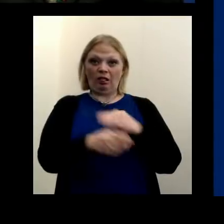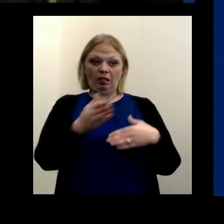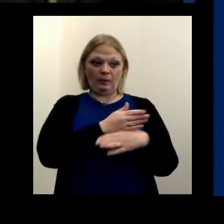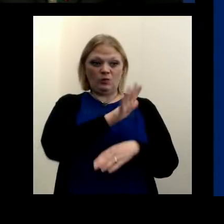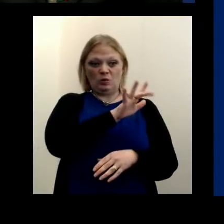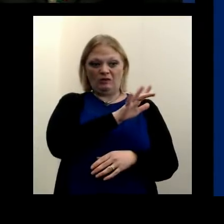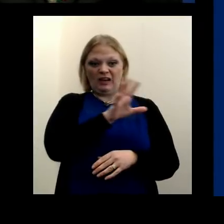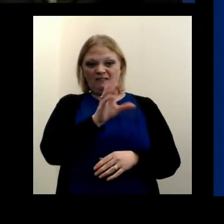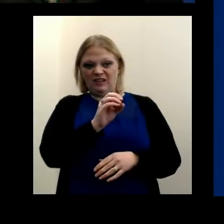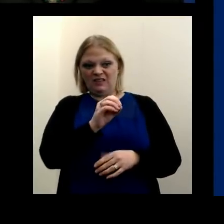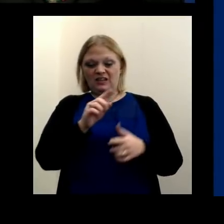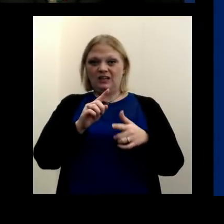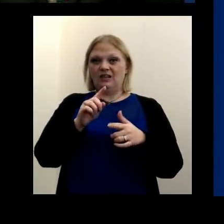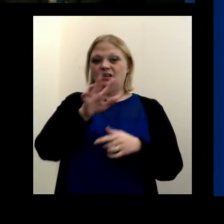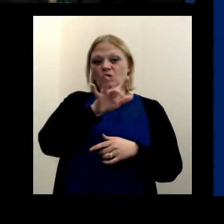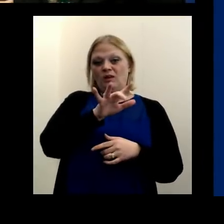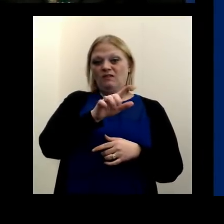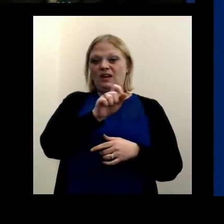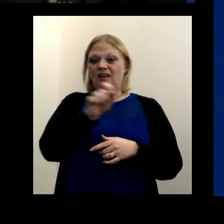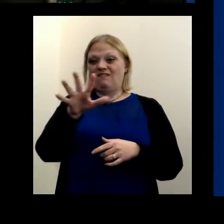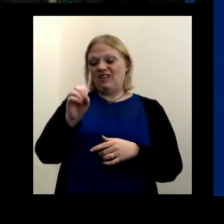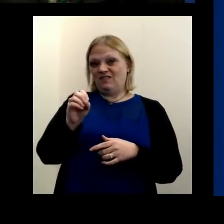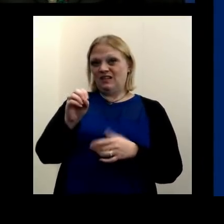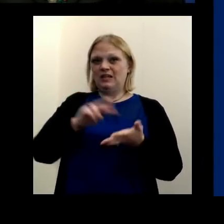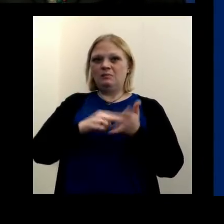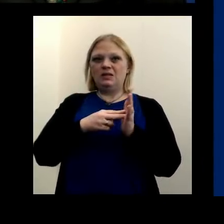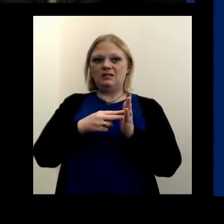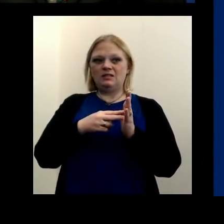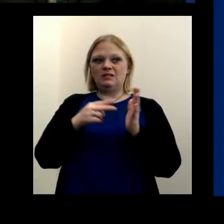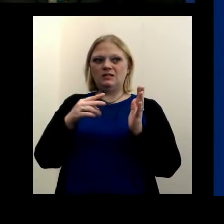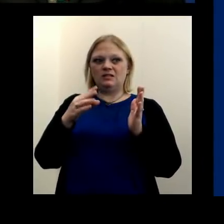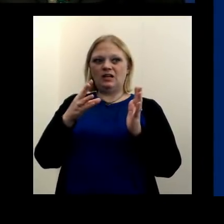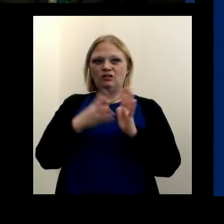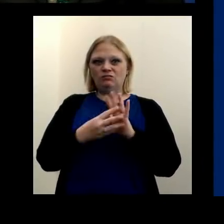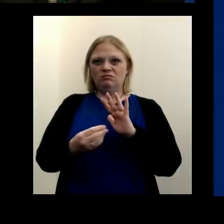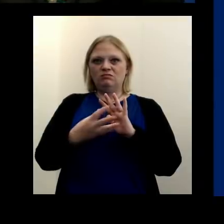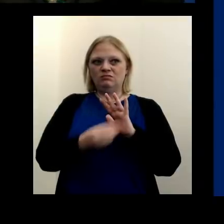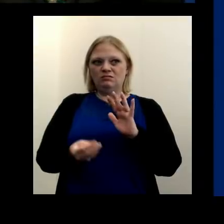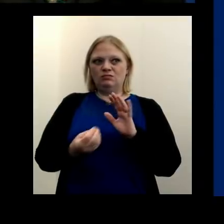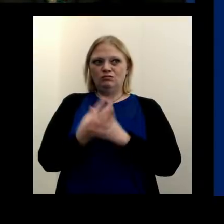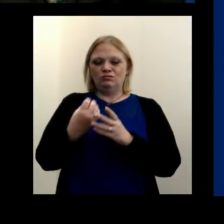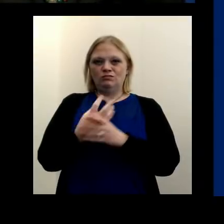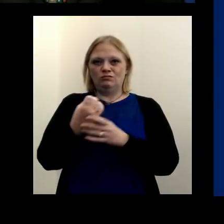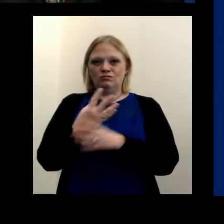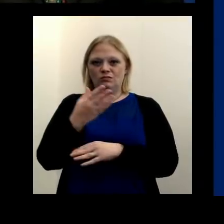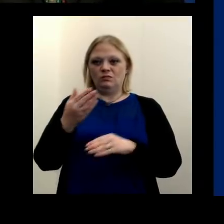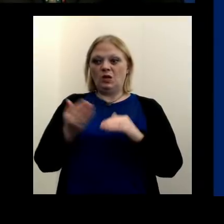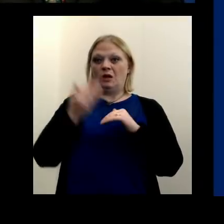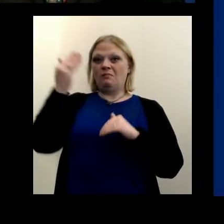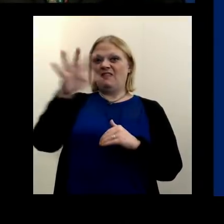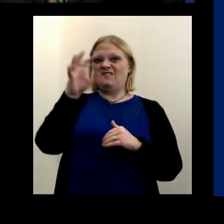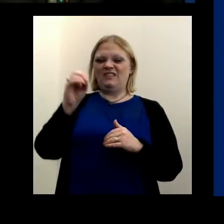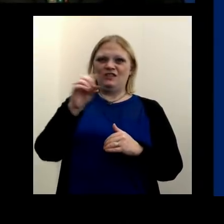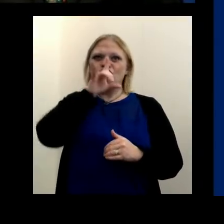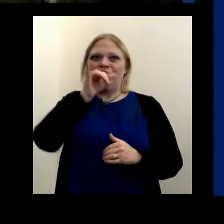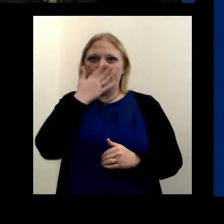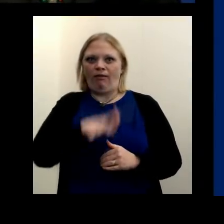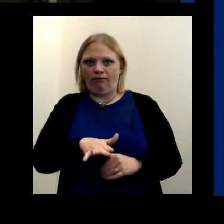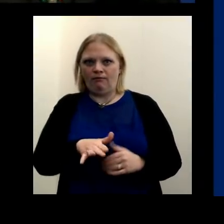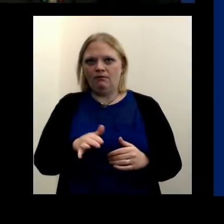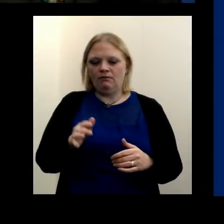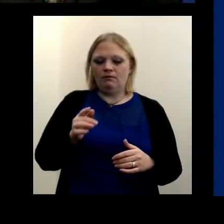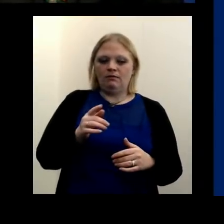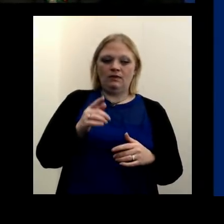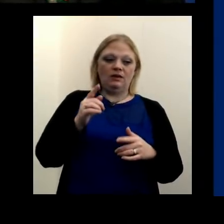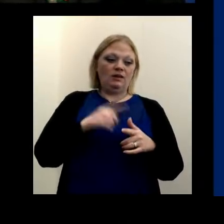and 50 means it's replicating. Infections are continuing, increasing. Anything above 50 is really bad. And as we talked about